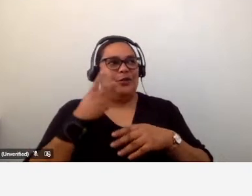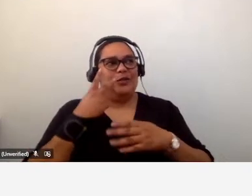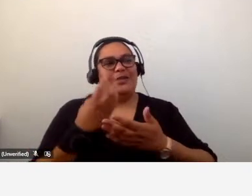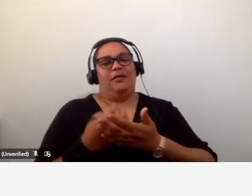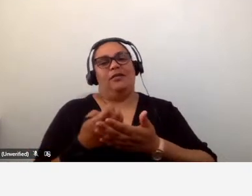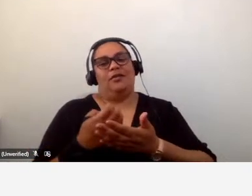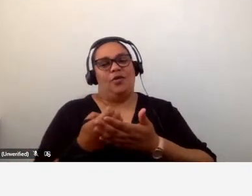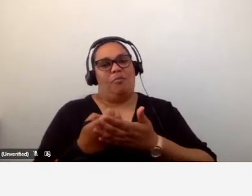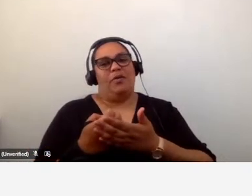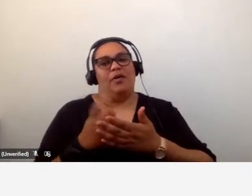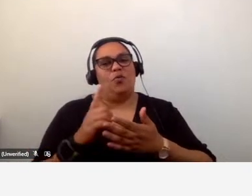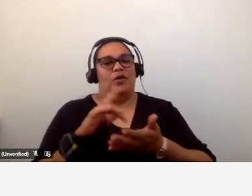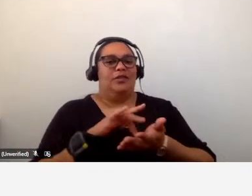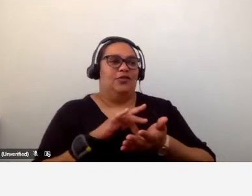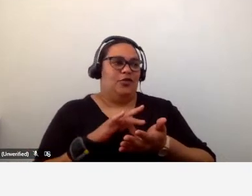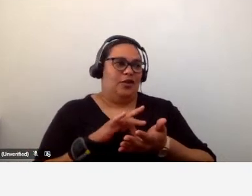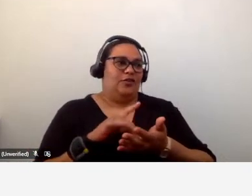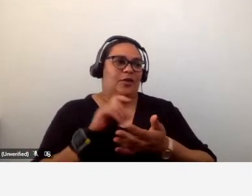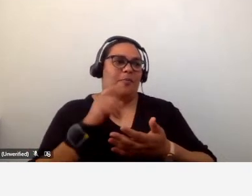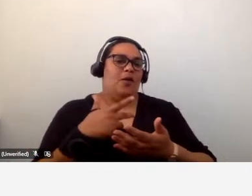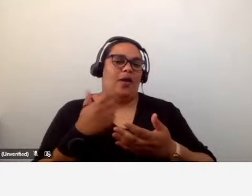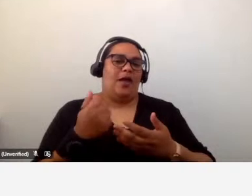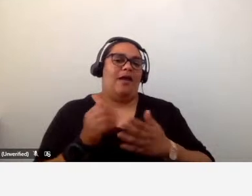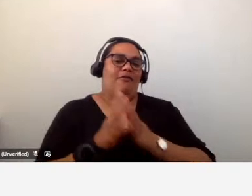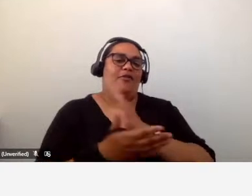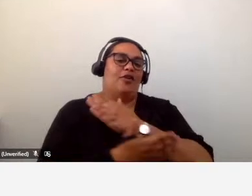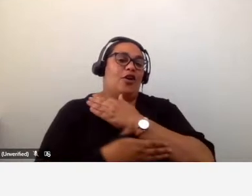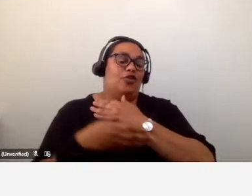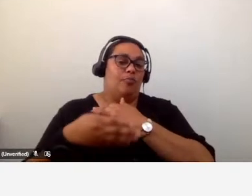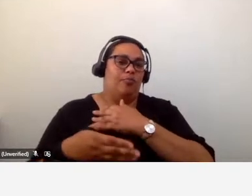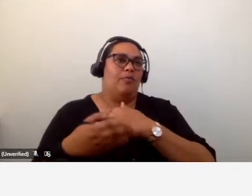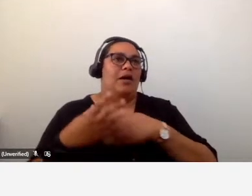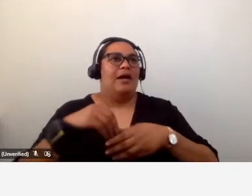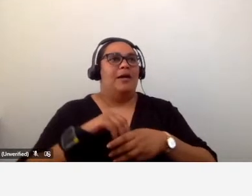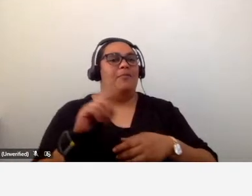economic situation that we have in the country in terms of